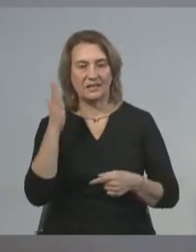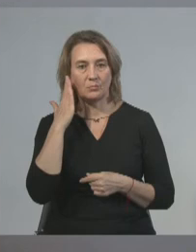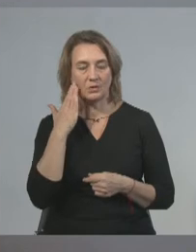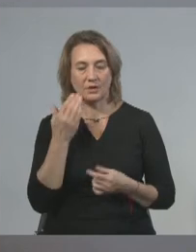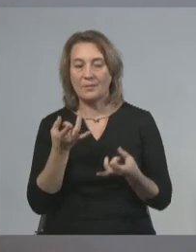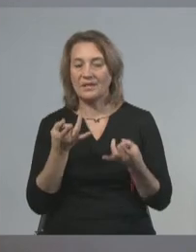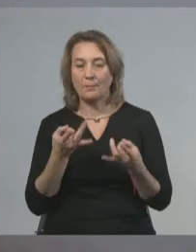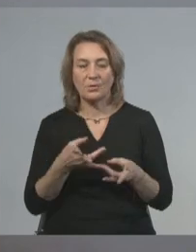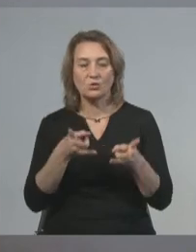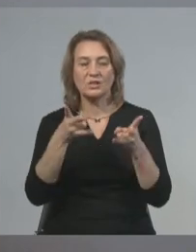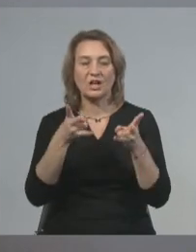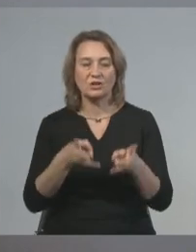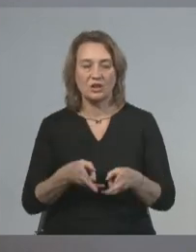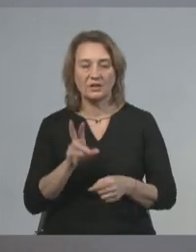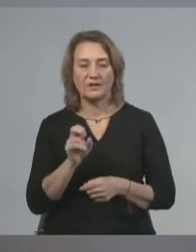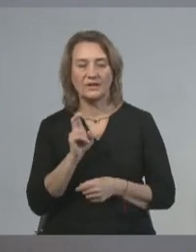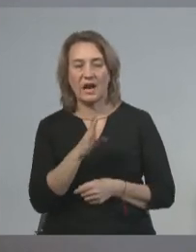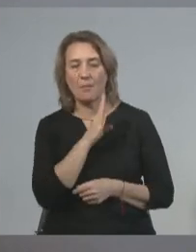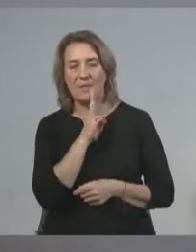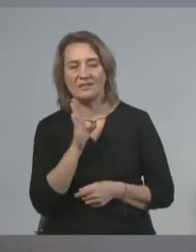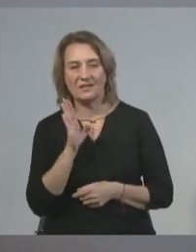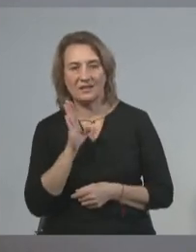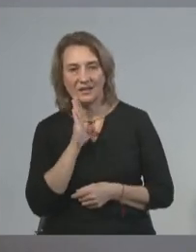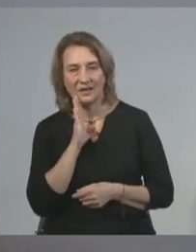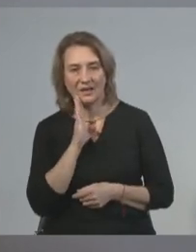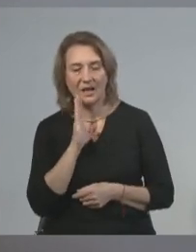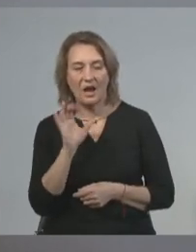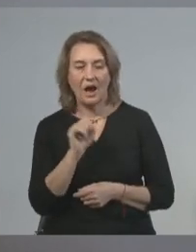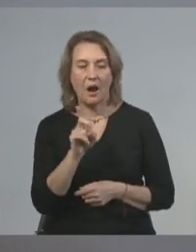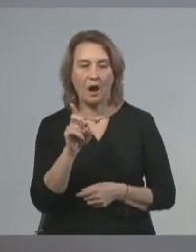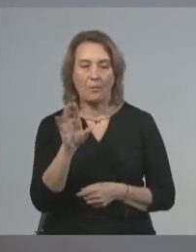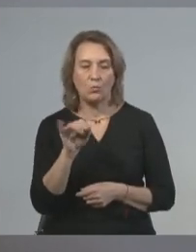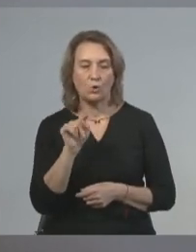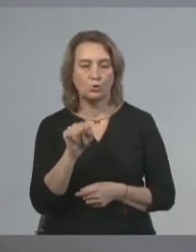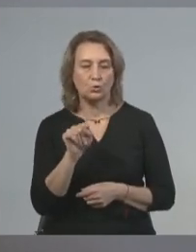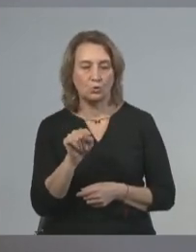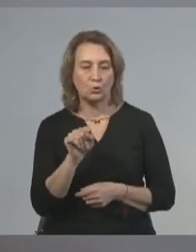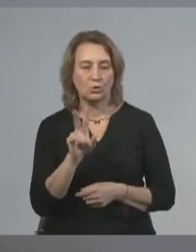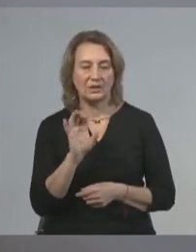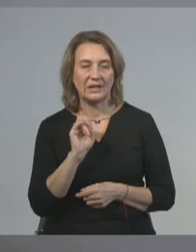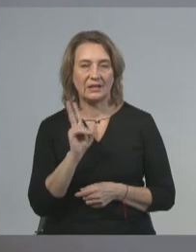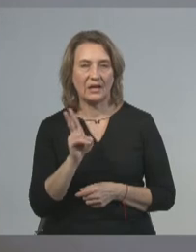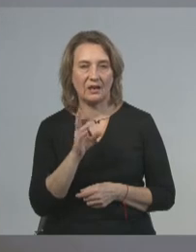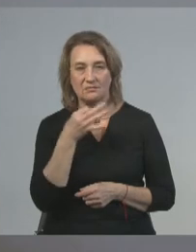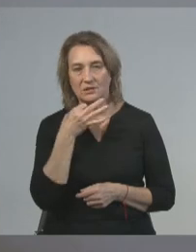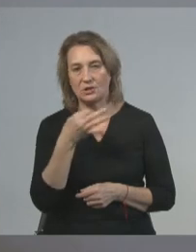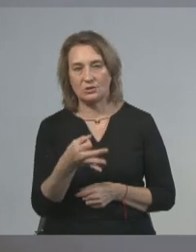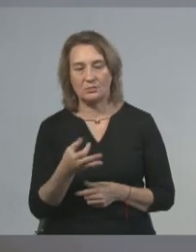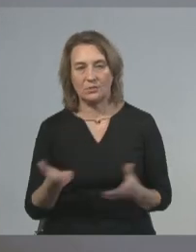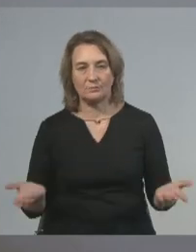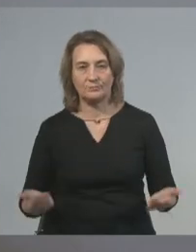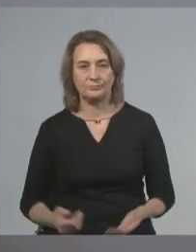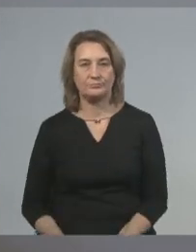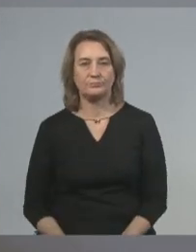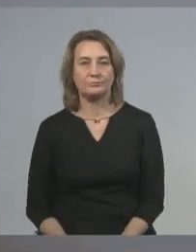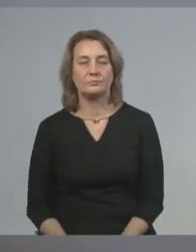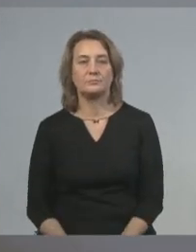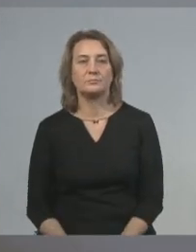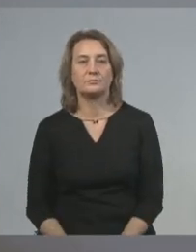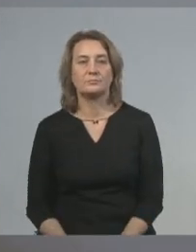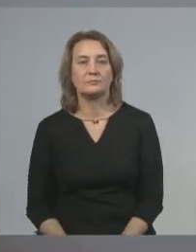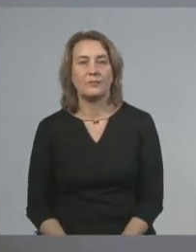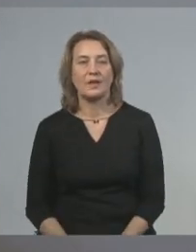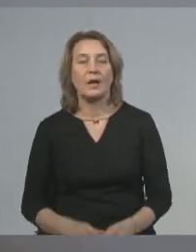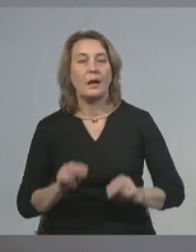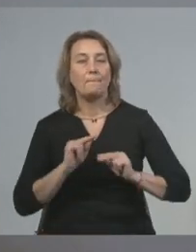as somebody to take care of as you mentioned some uh let's say light areas or light fields